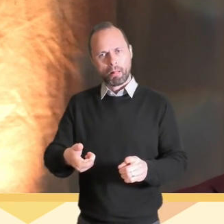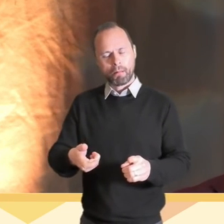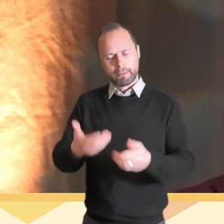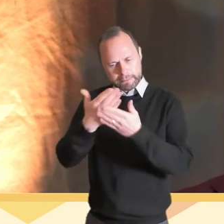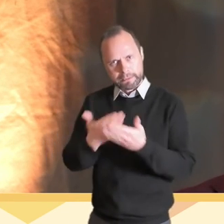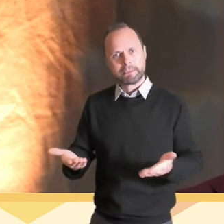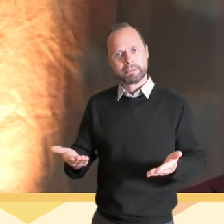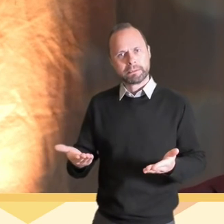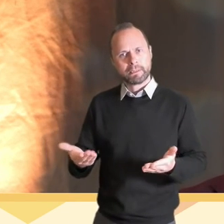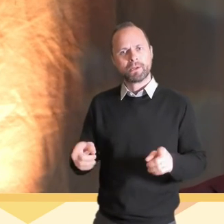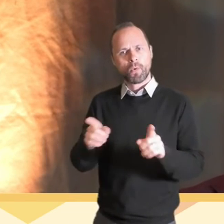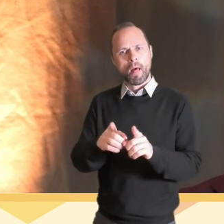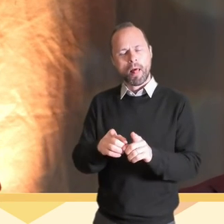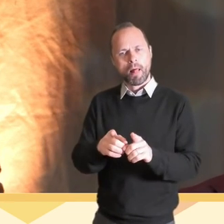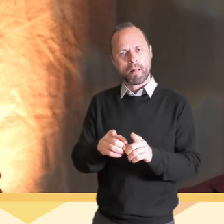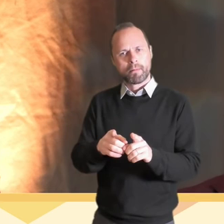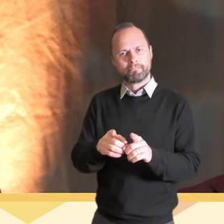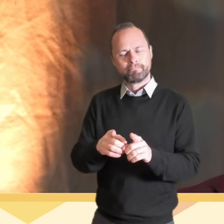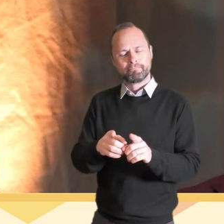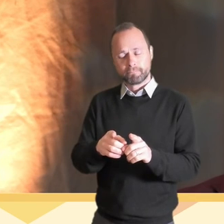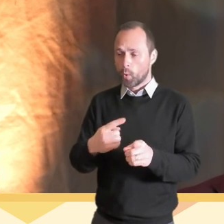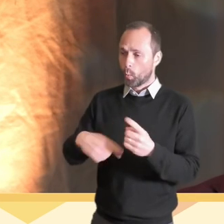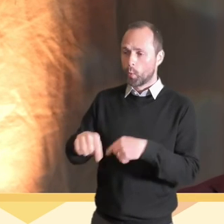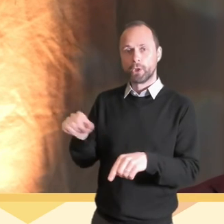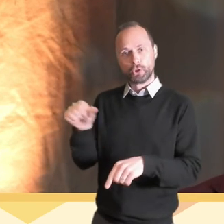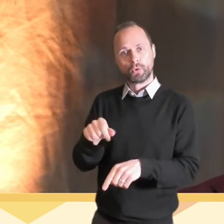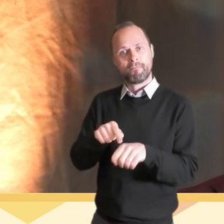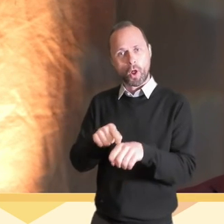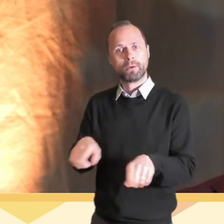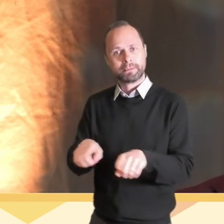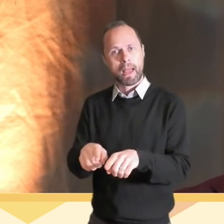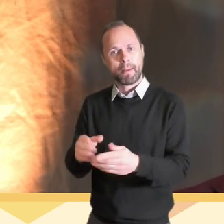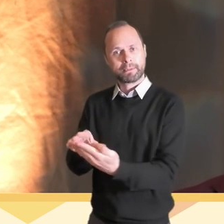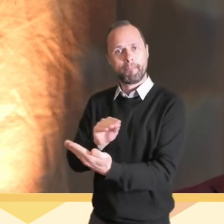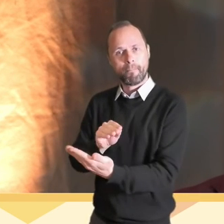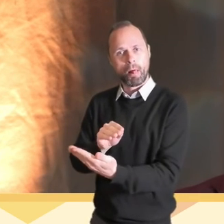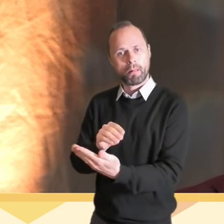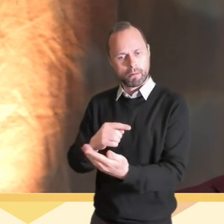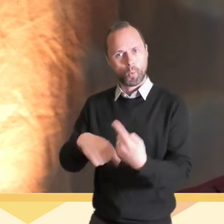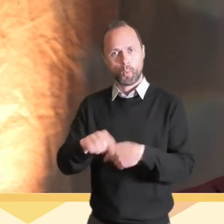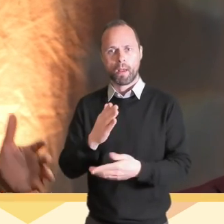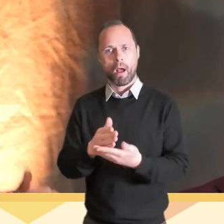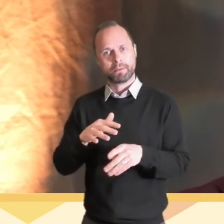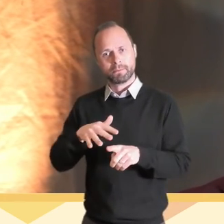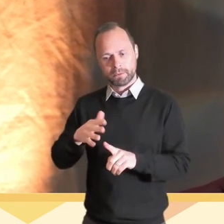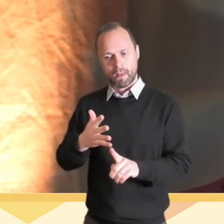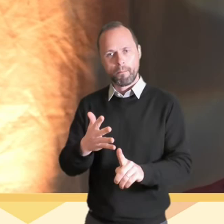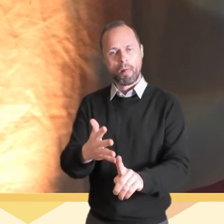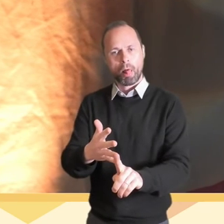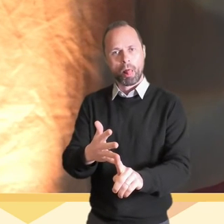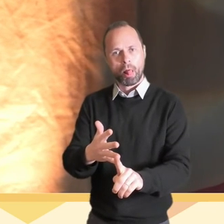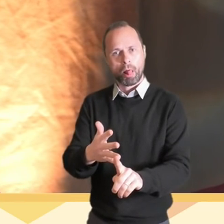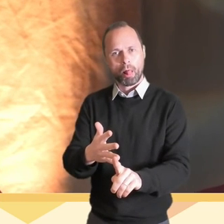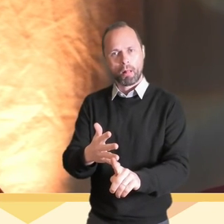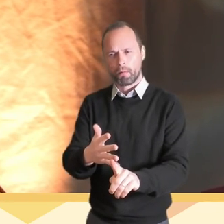Jesus' disciples, we should endeavor to follow this example, to cross the boundaries of